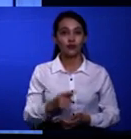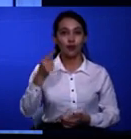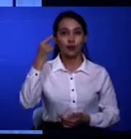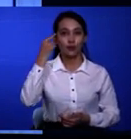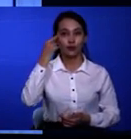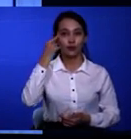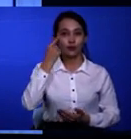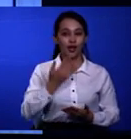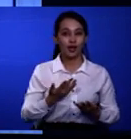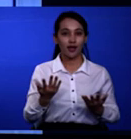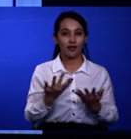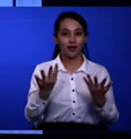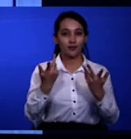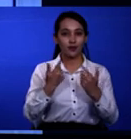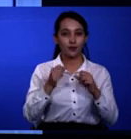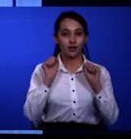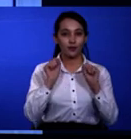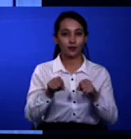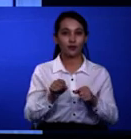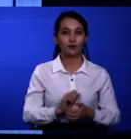O'ylang-chi, qanday yechamiz?